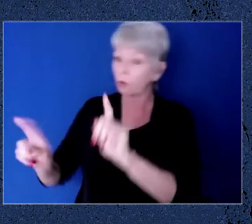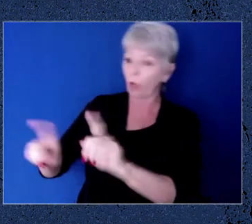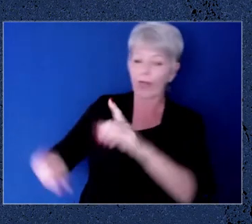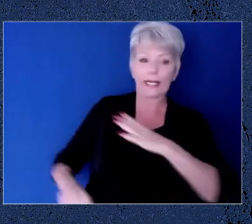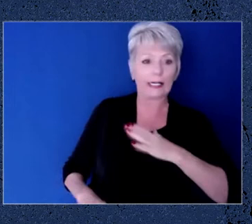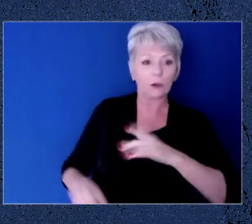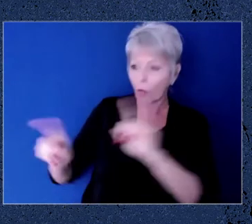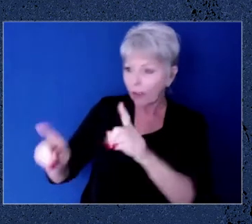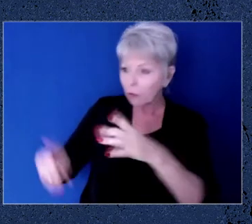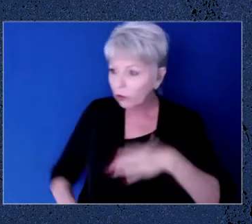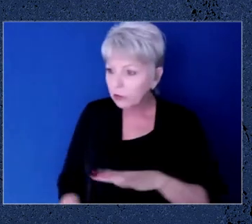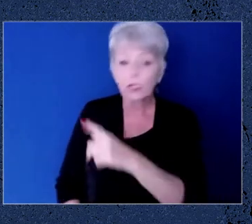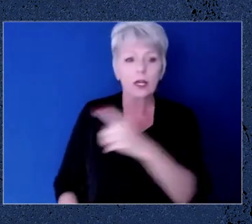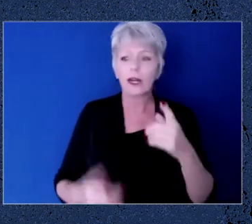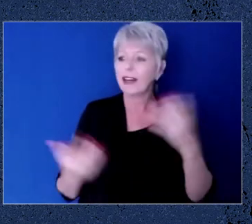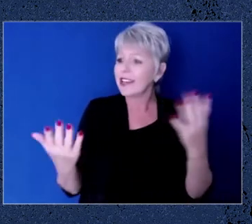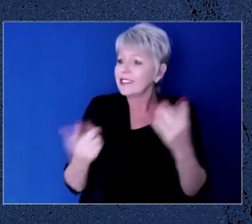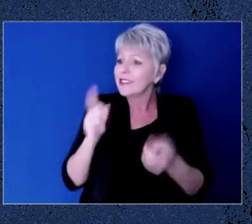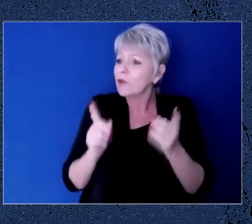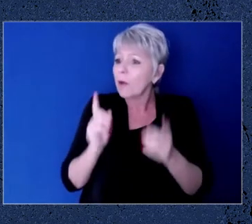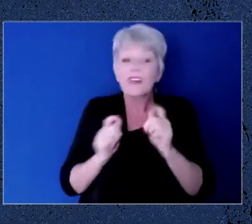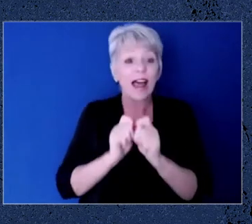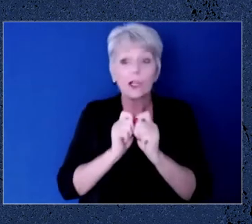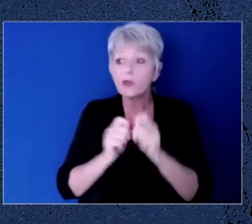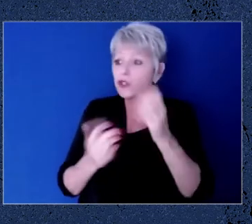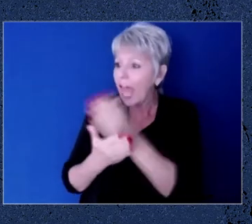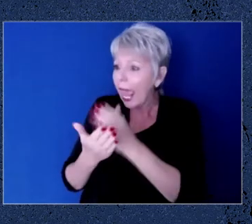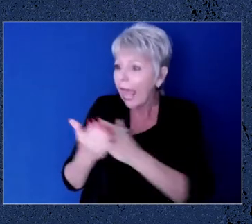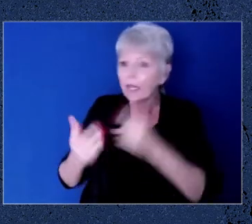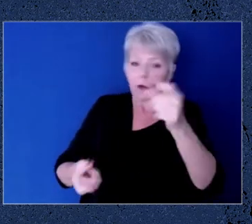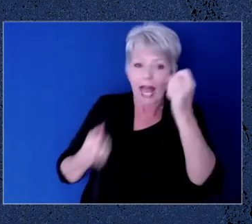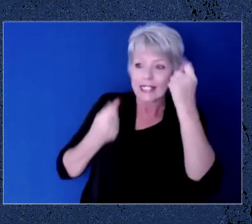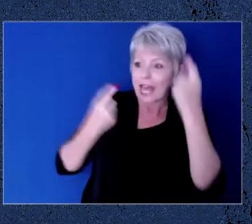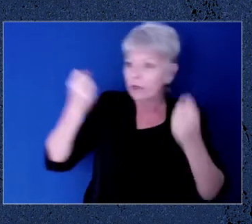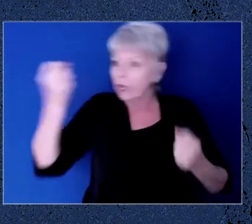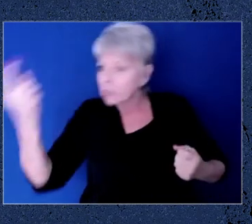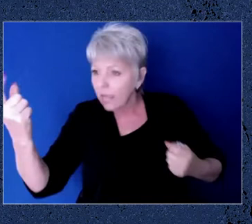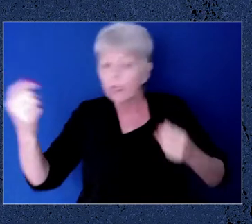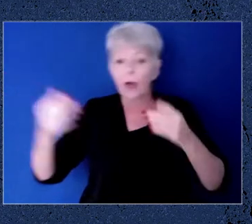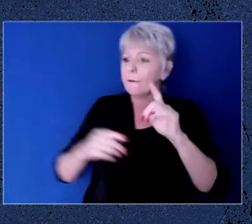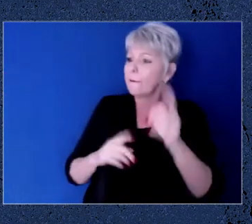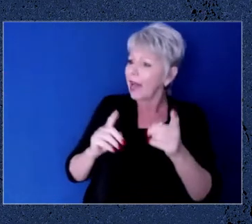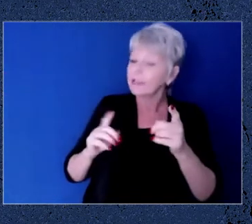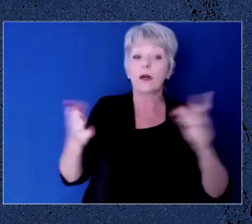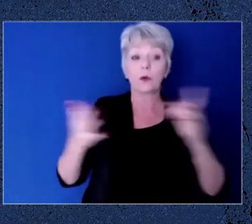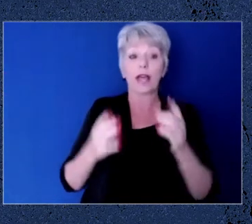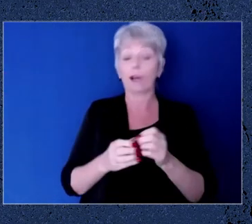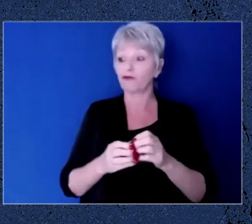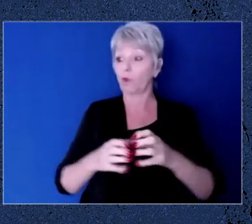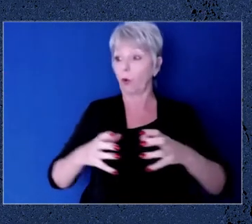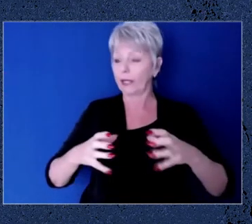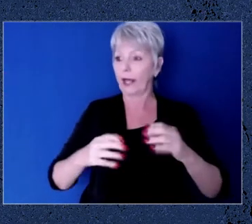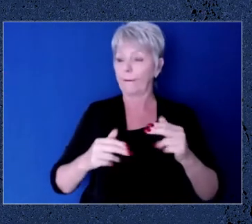Sometimes they come at a different angle, and sometimes it'll be very different. I think whilst it's growing and building, I think